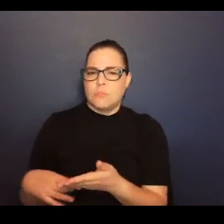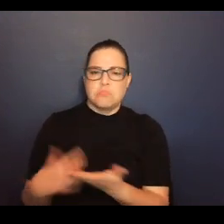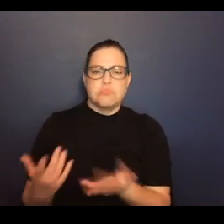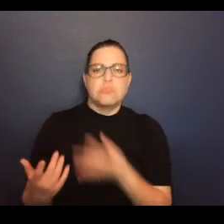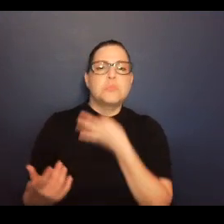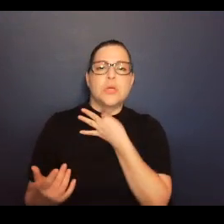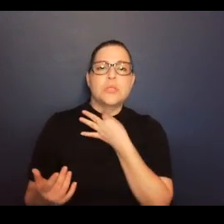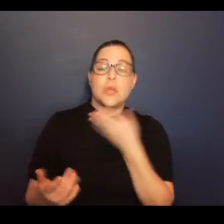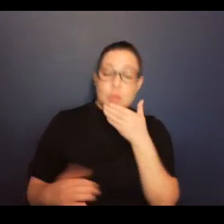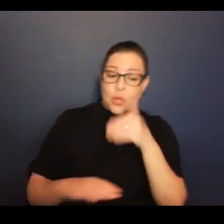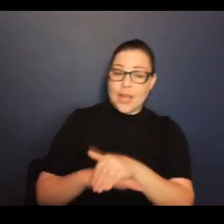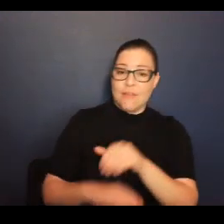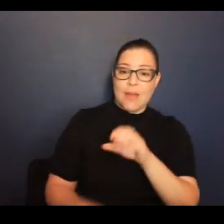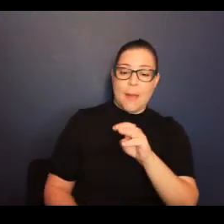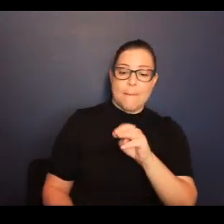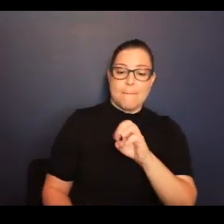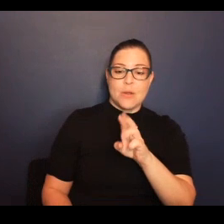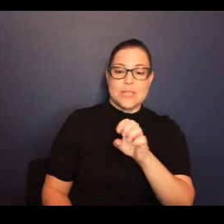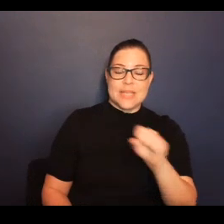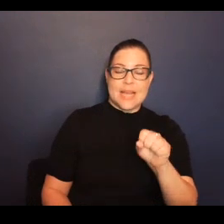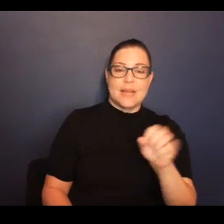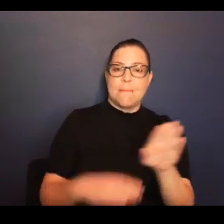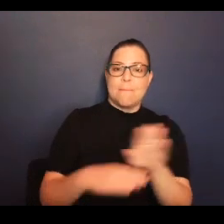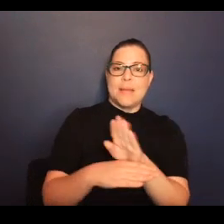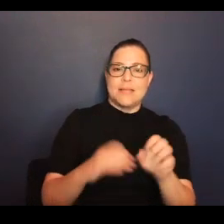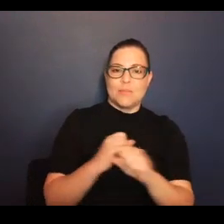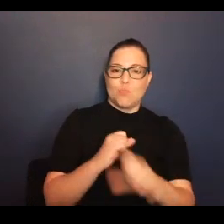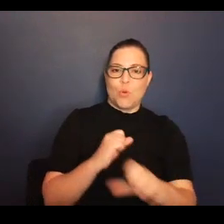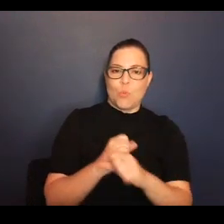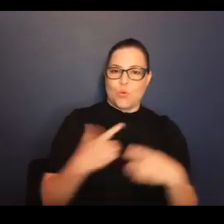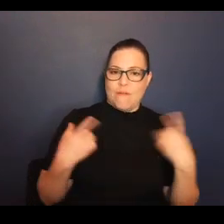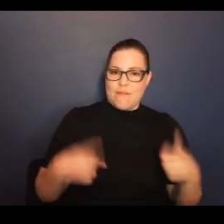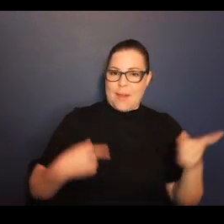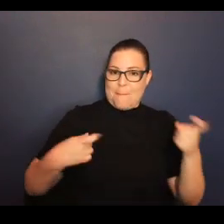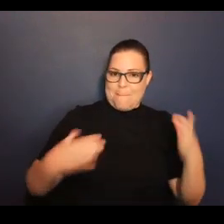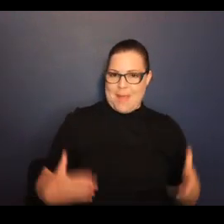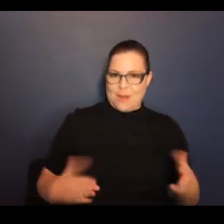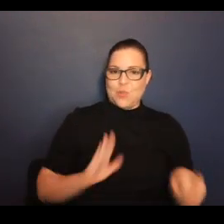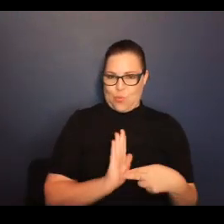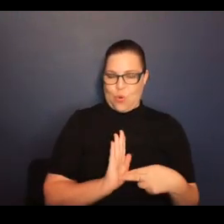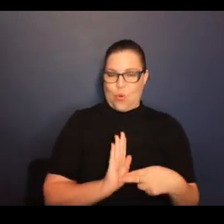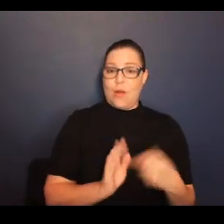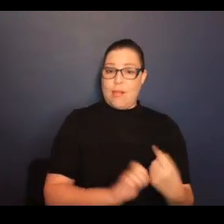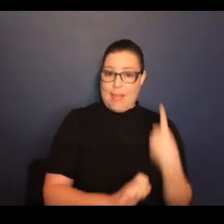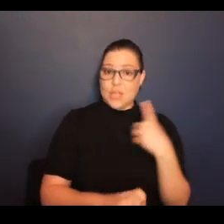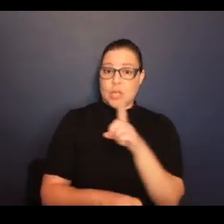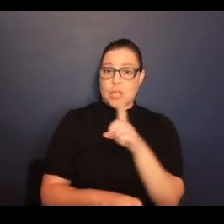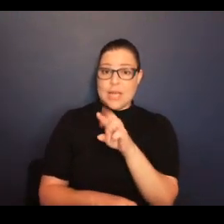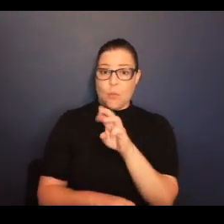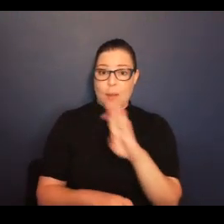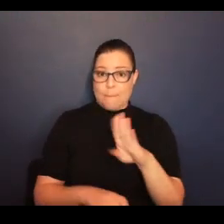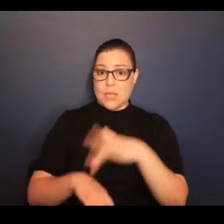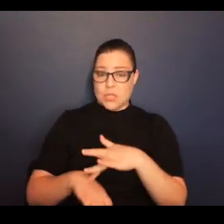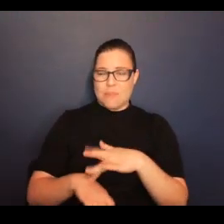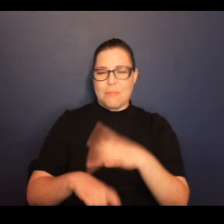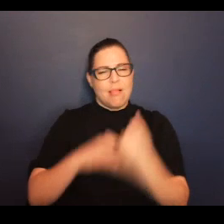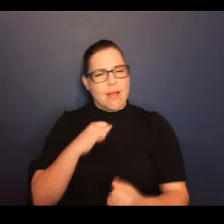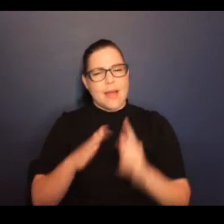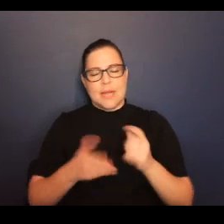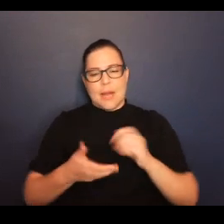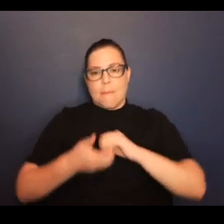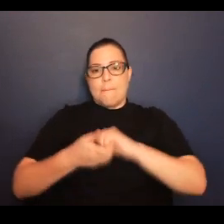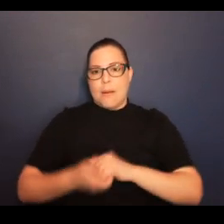Good evening, Mercedes Coppin, Business Promotions and Events Manager. So actually last year we did go to Delray. It was a last minute partnership where they did come